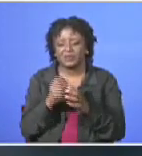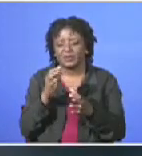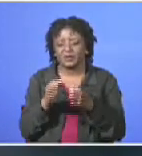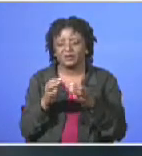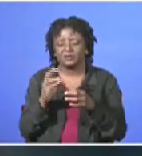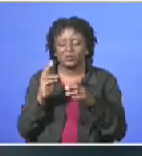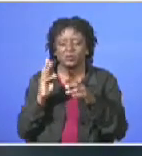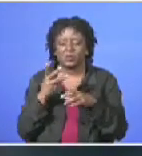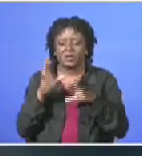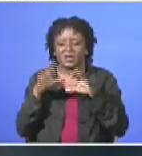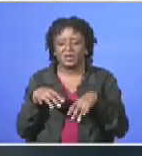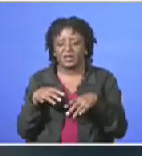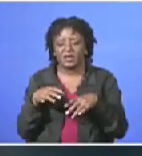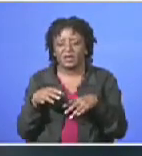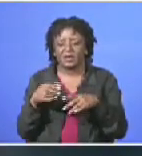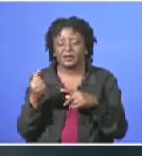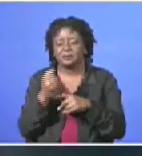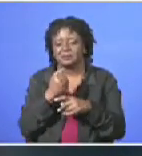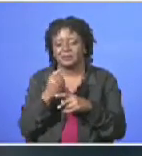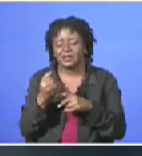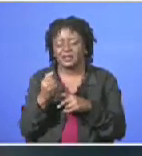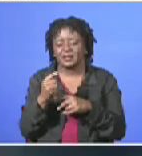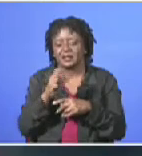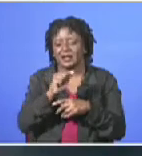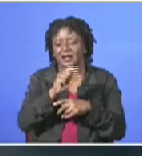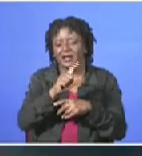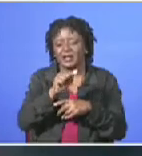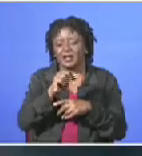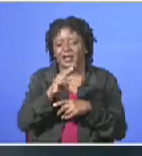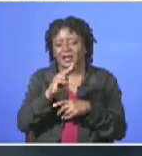which they're pretty athletic, you know, SWAC teams are